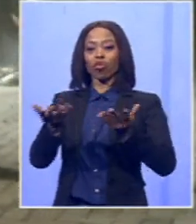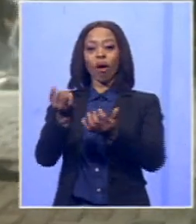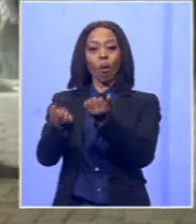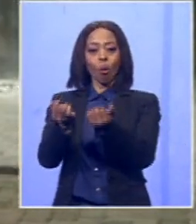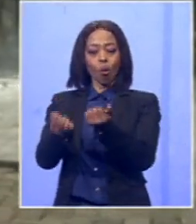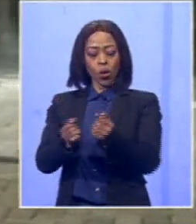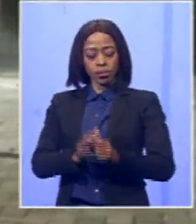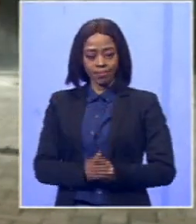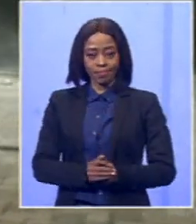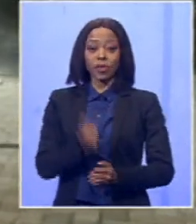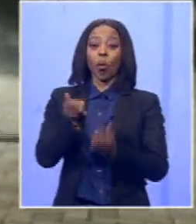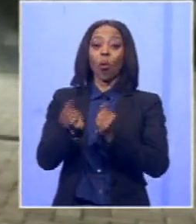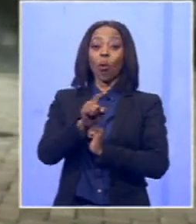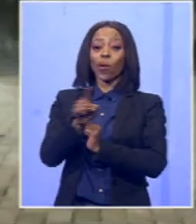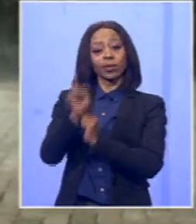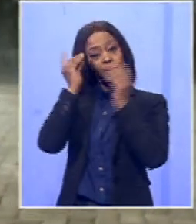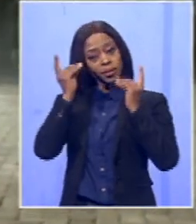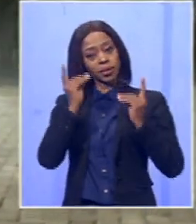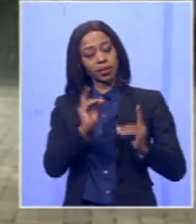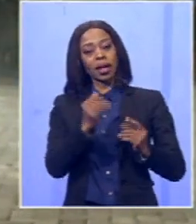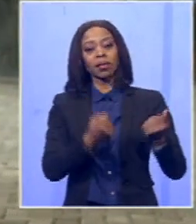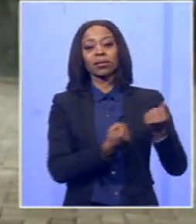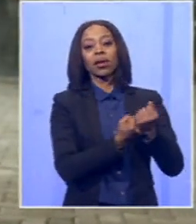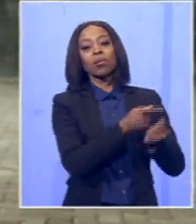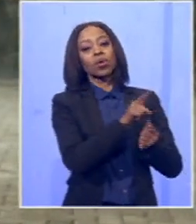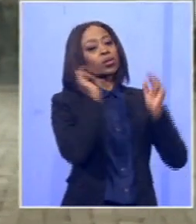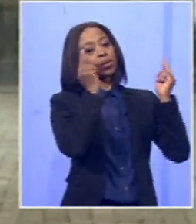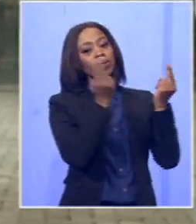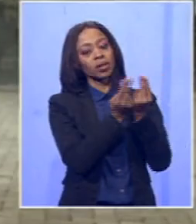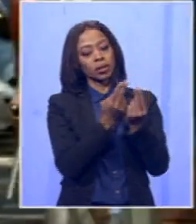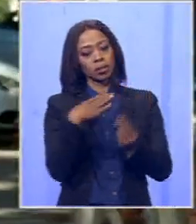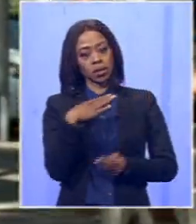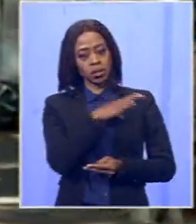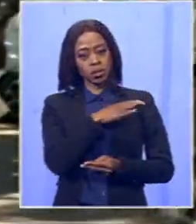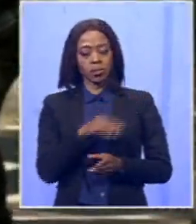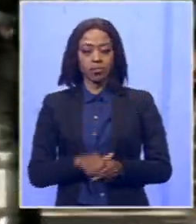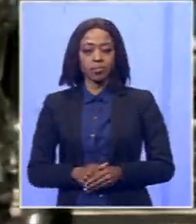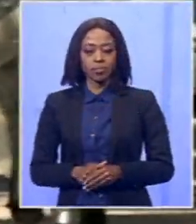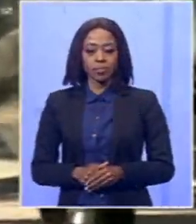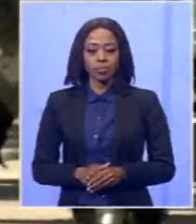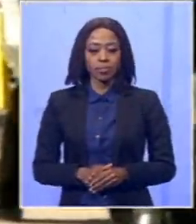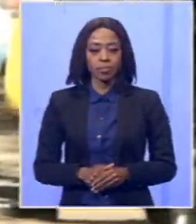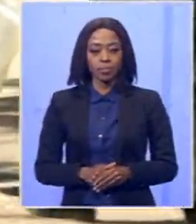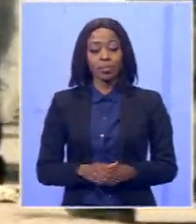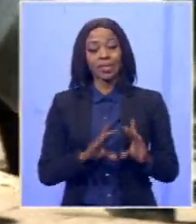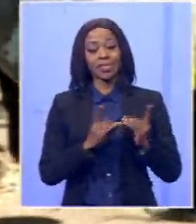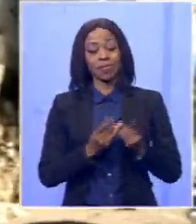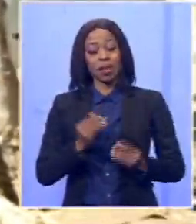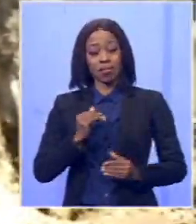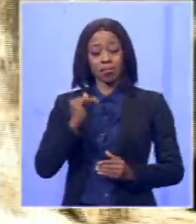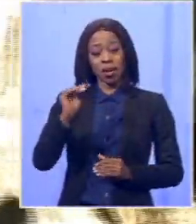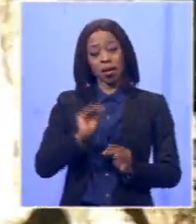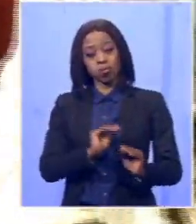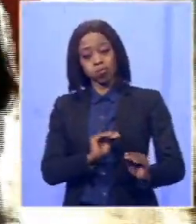court. The court ruled in favor of the university's counsel. The Department of Higher